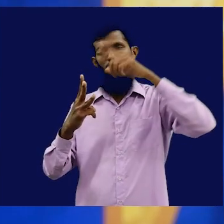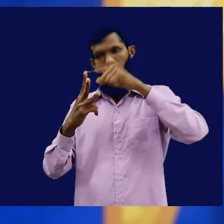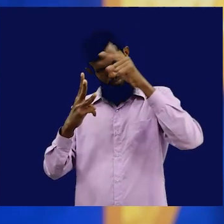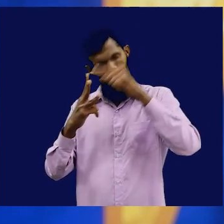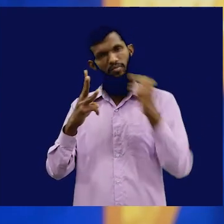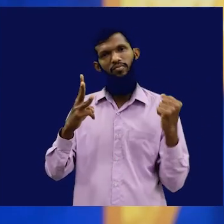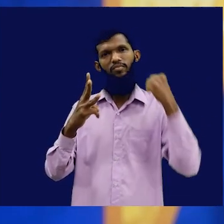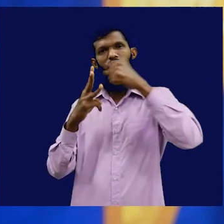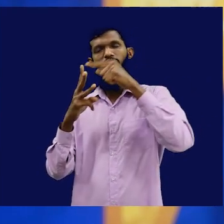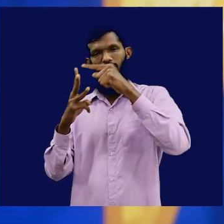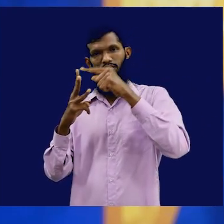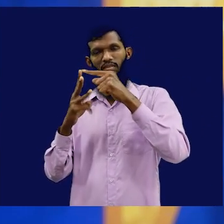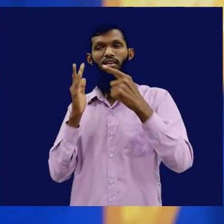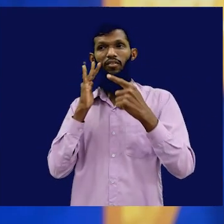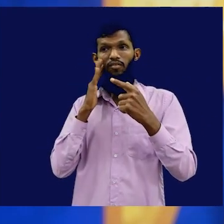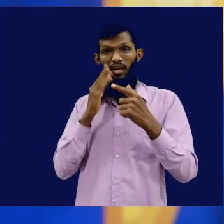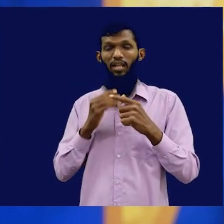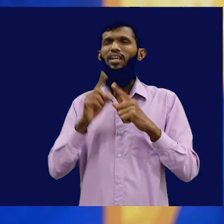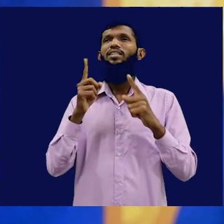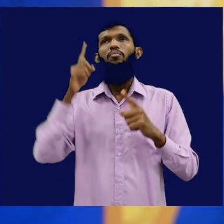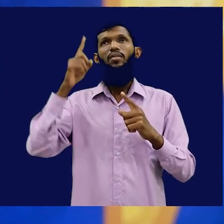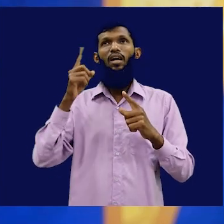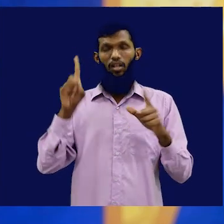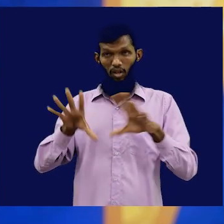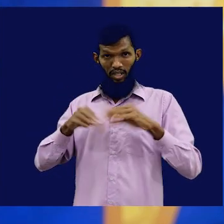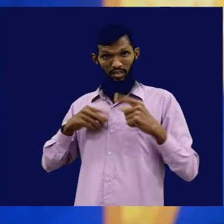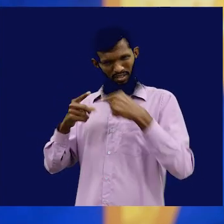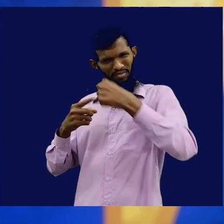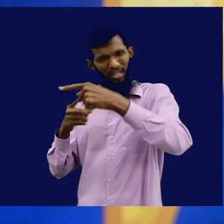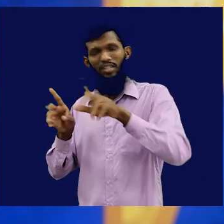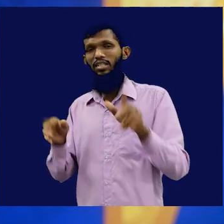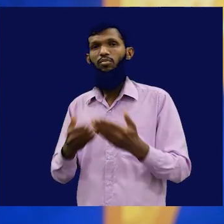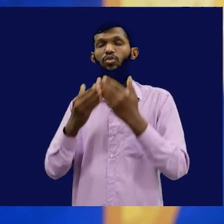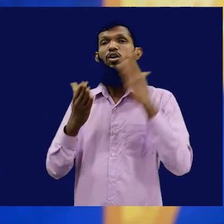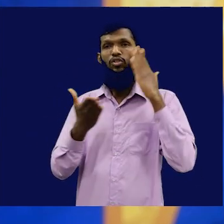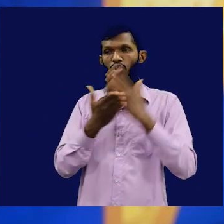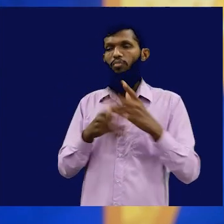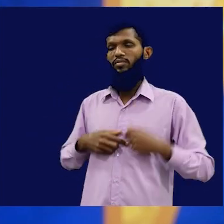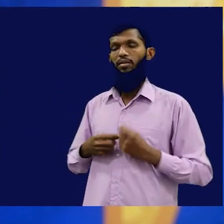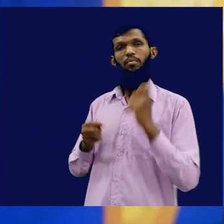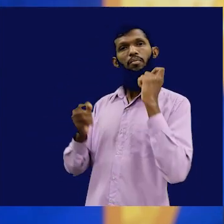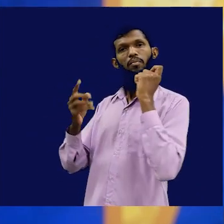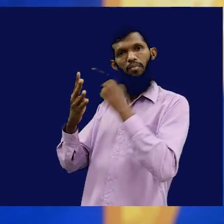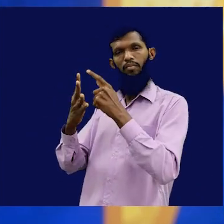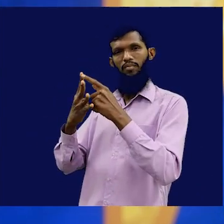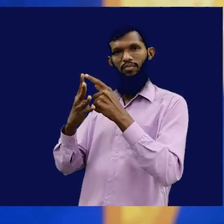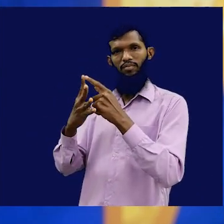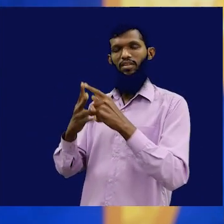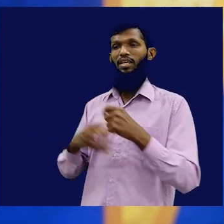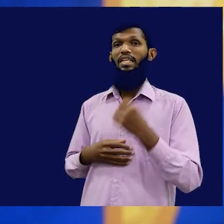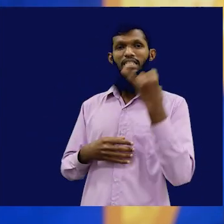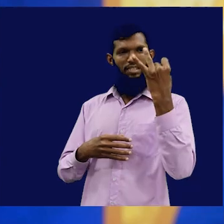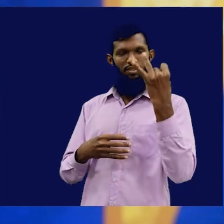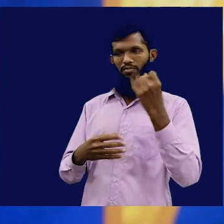3 stoning sites or Jamarat. You can stop reciting Talbiyah before throwing the first one. Now do Ramy